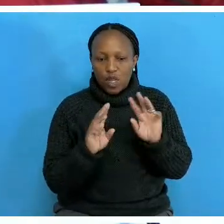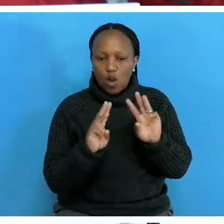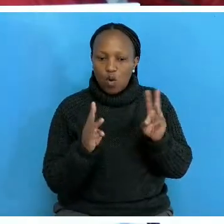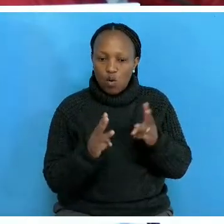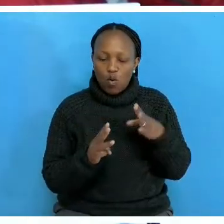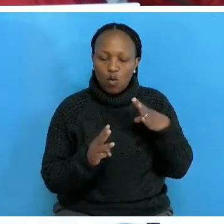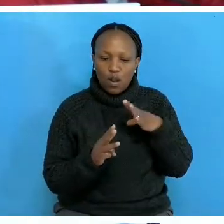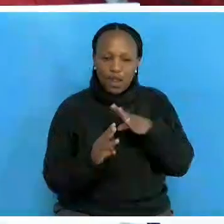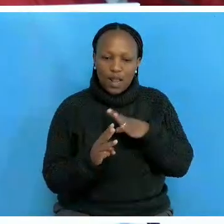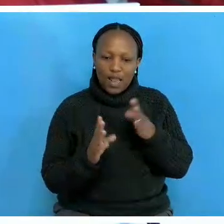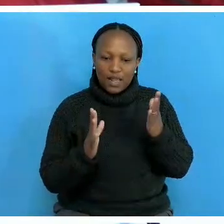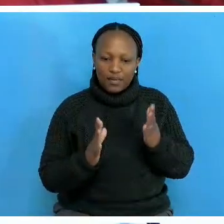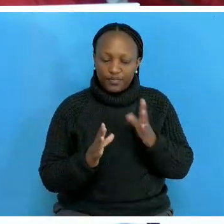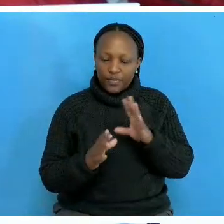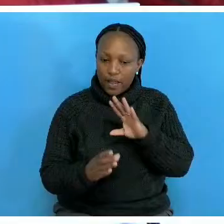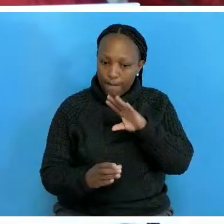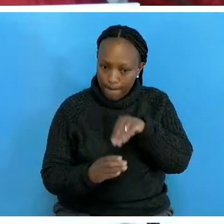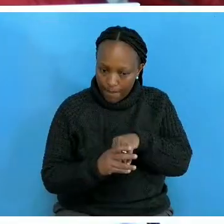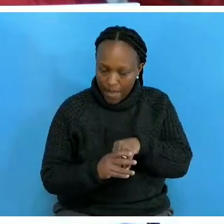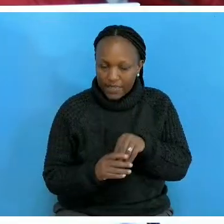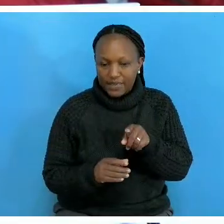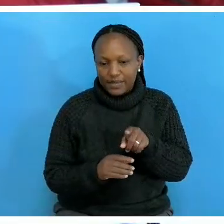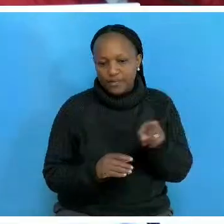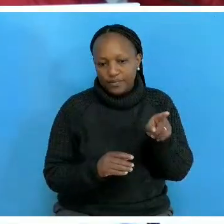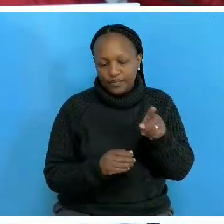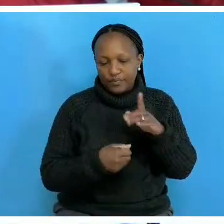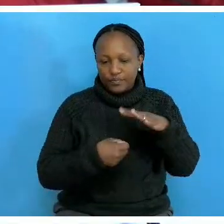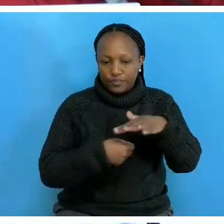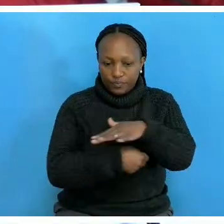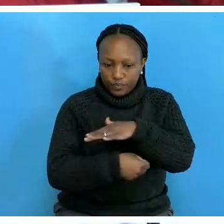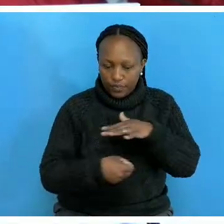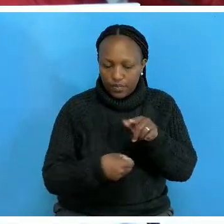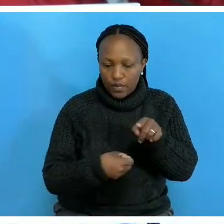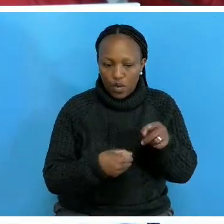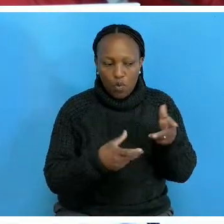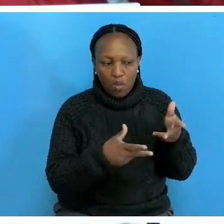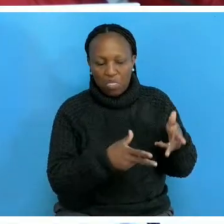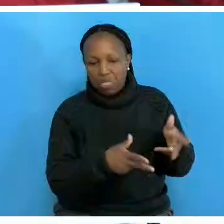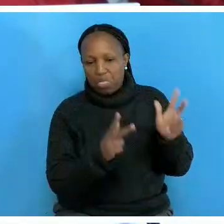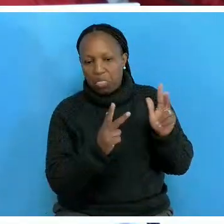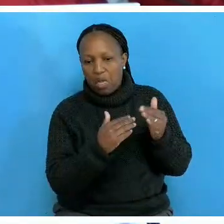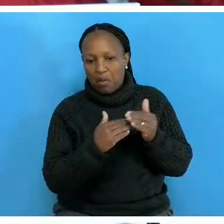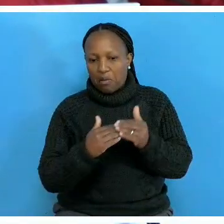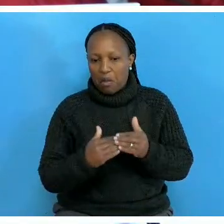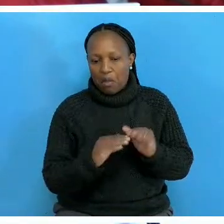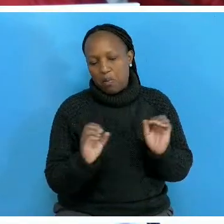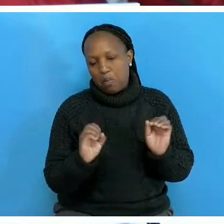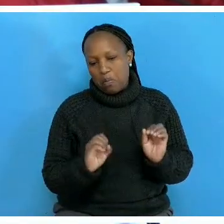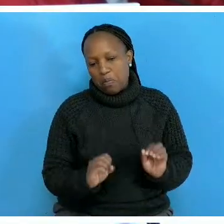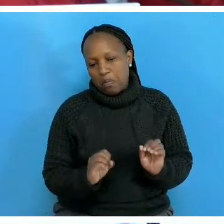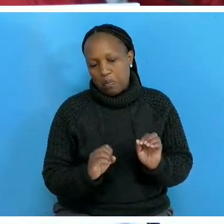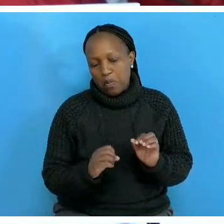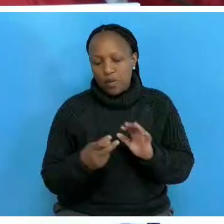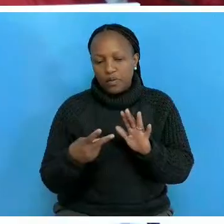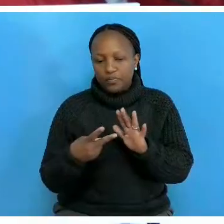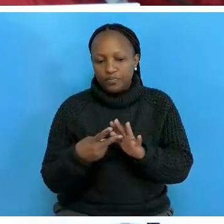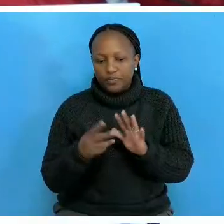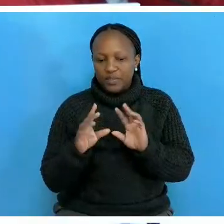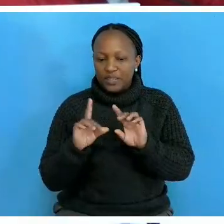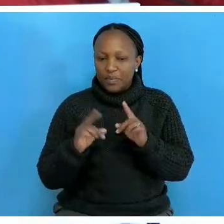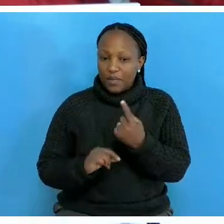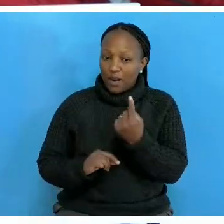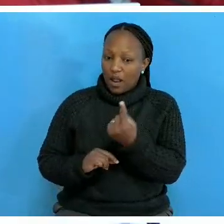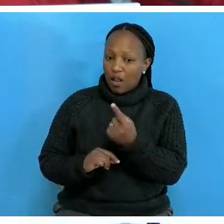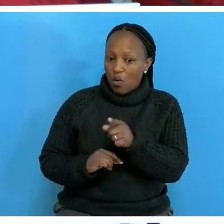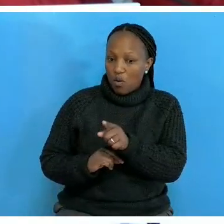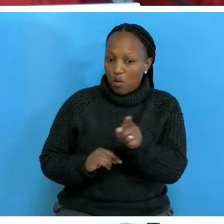are also part of the areas that's being neglected. Department, it's not just